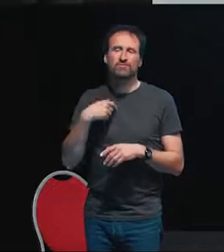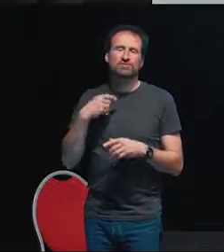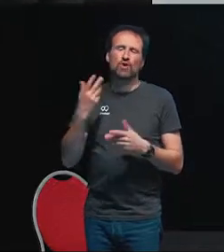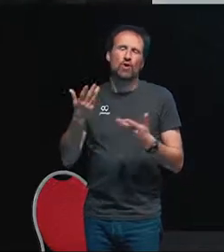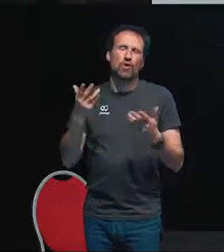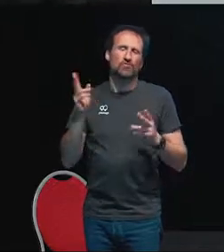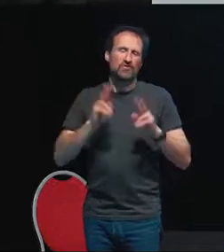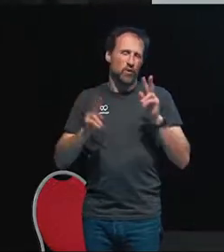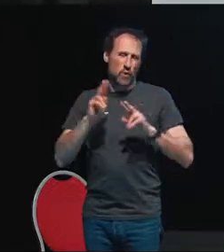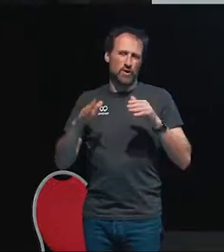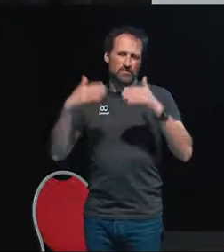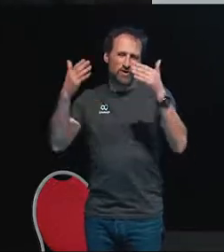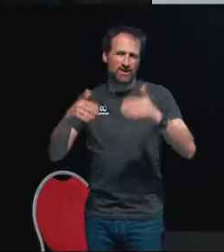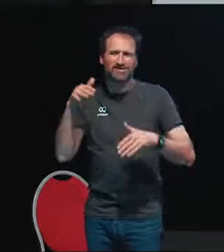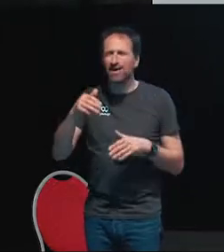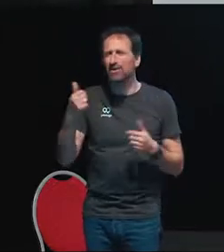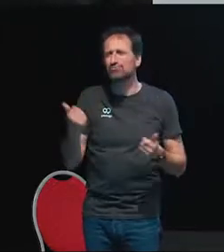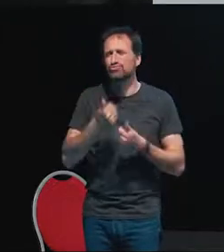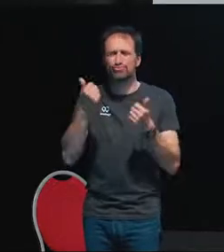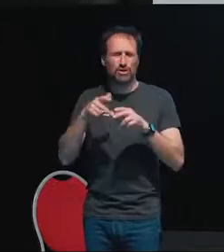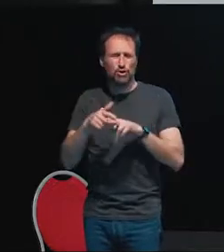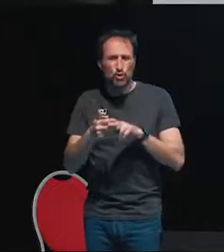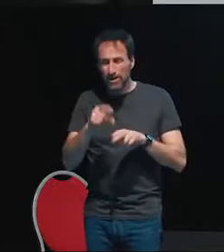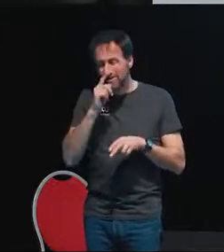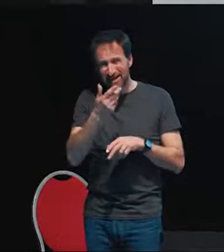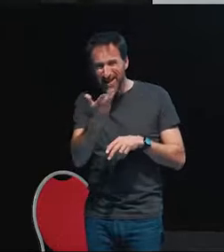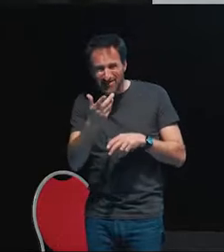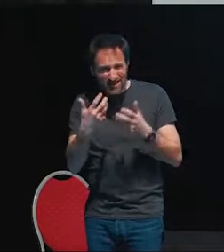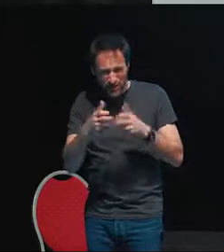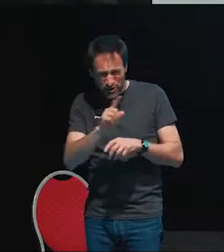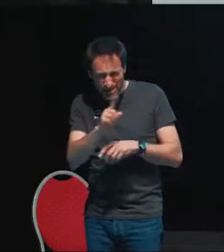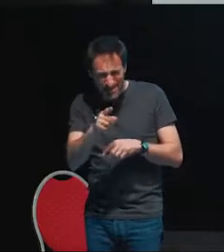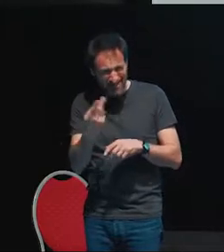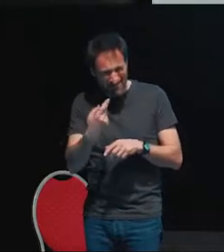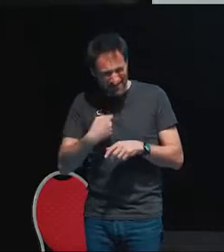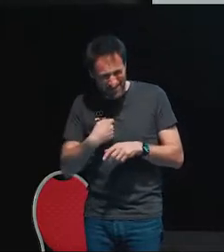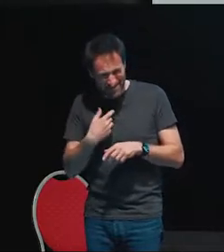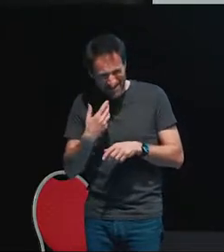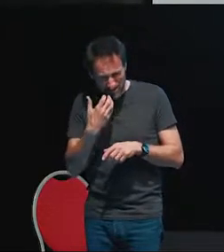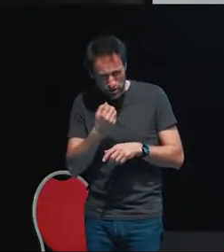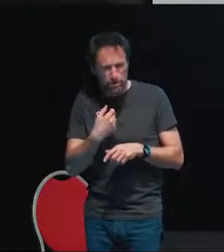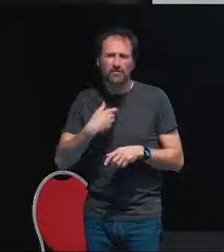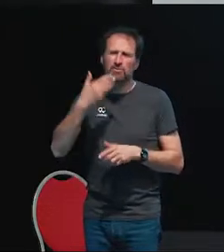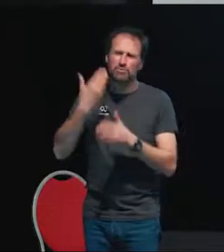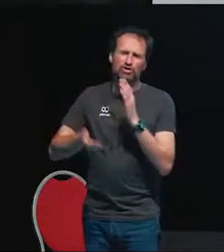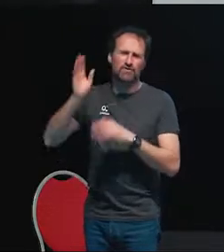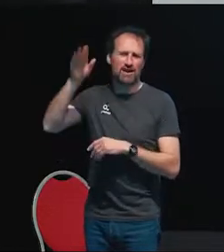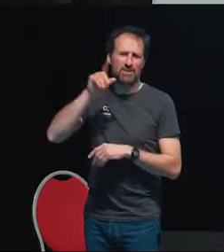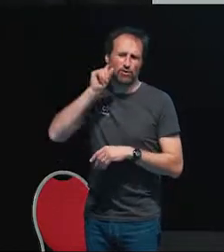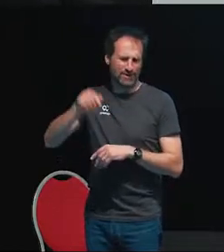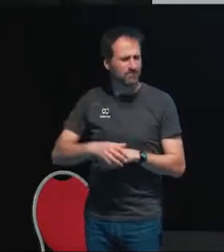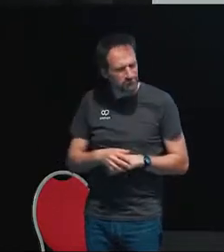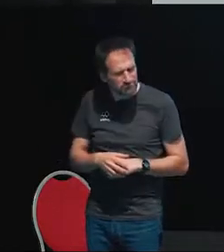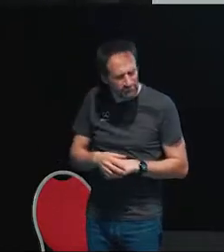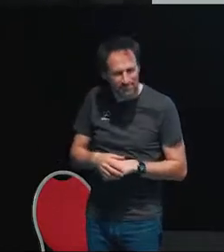for amazing tools and when something doesn't work just the way we wanted to we're gonna complain on Twitter what about micro